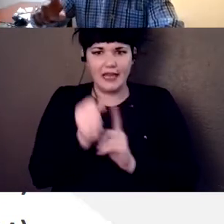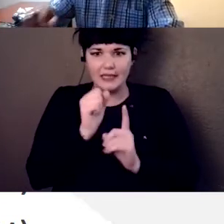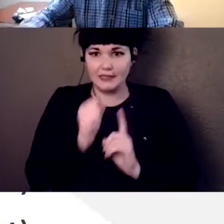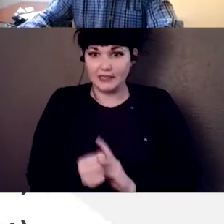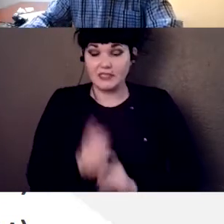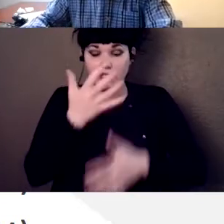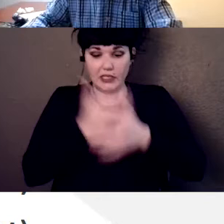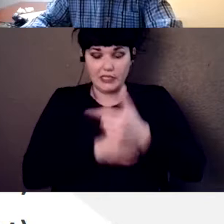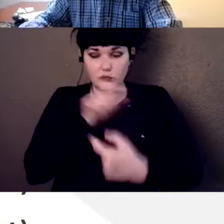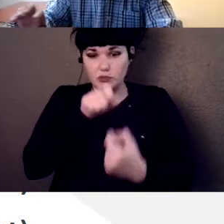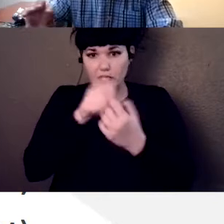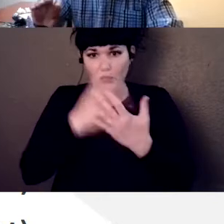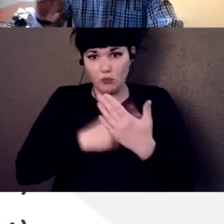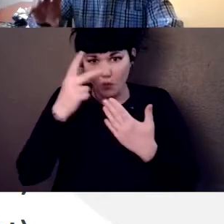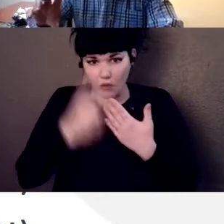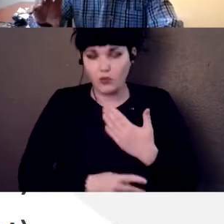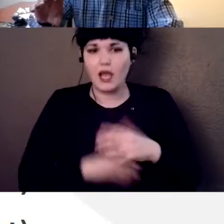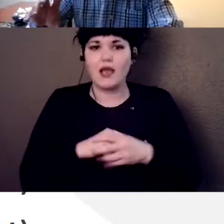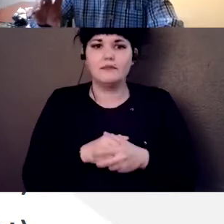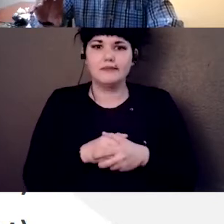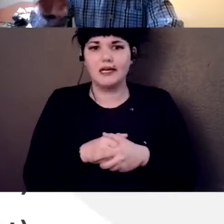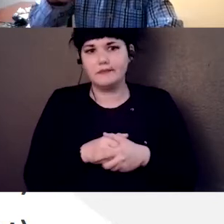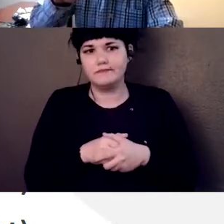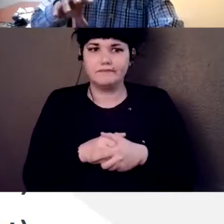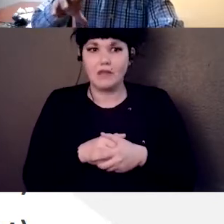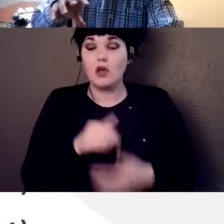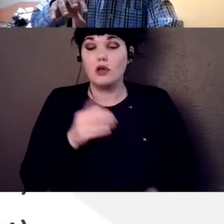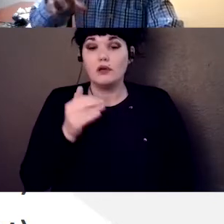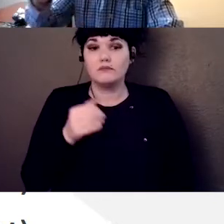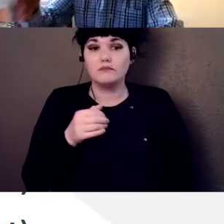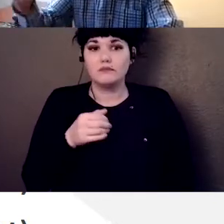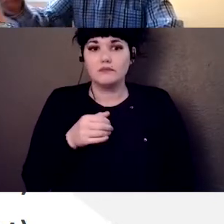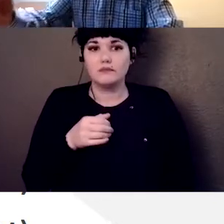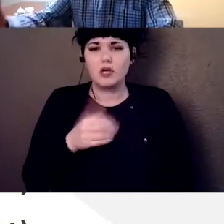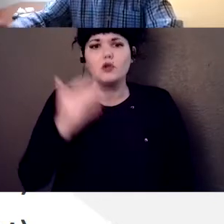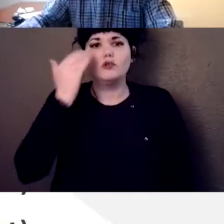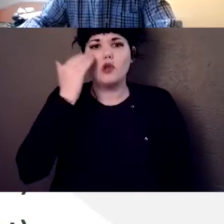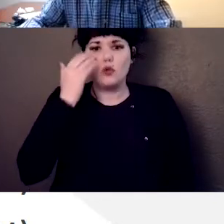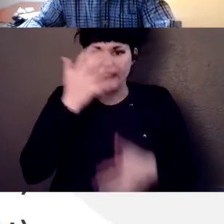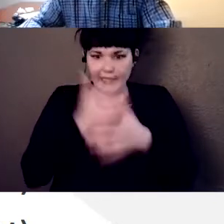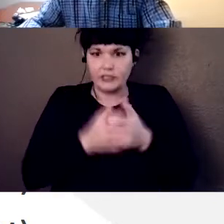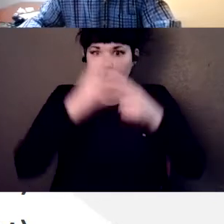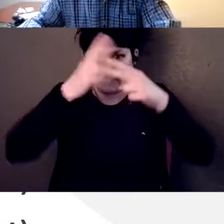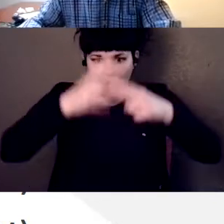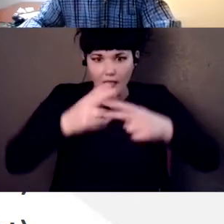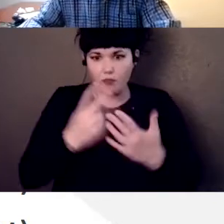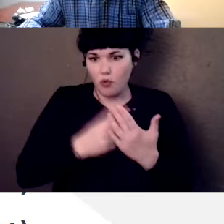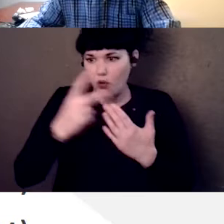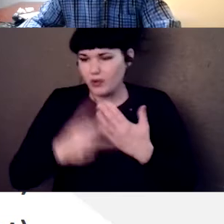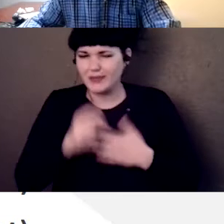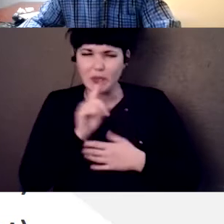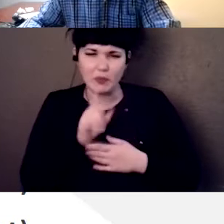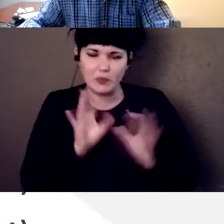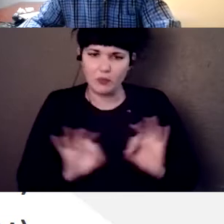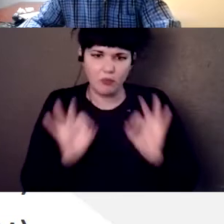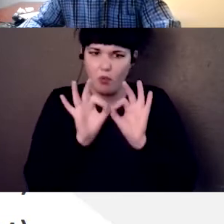particular programs does is not that important as it is for the people that work for and the people that we work for